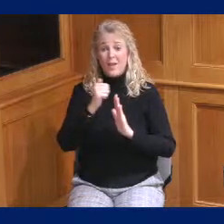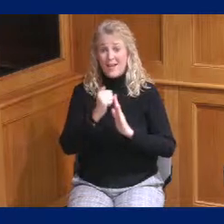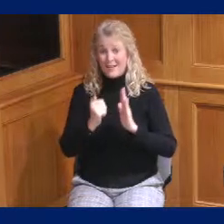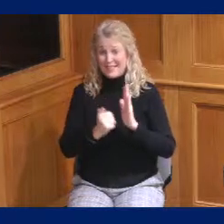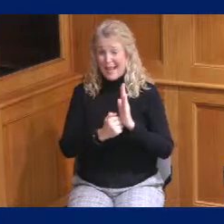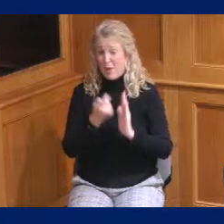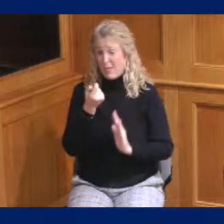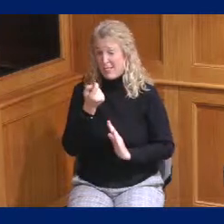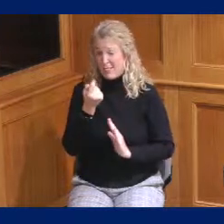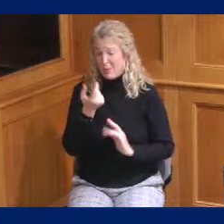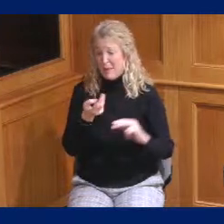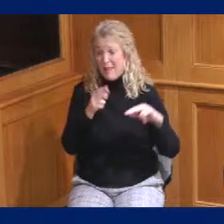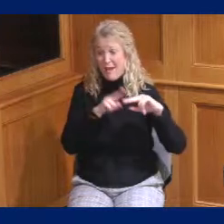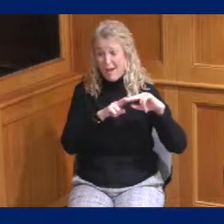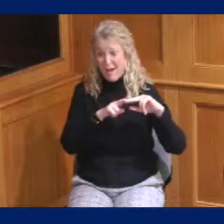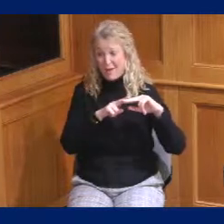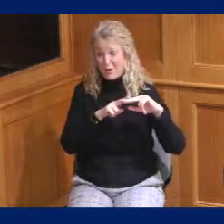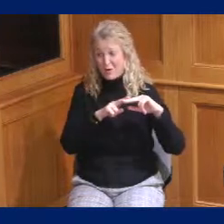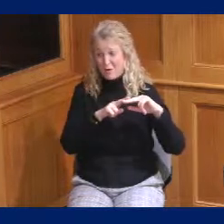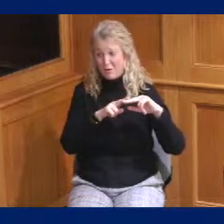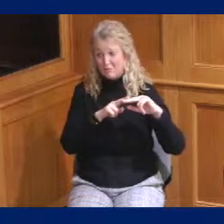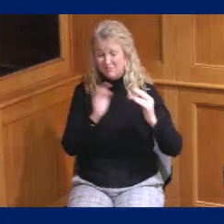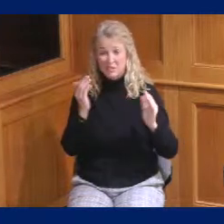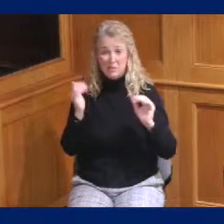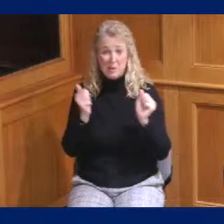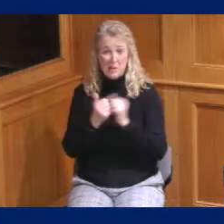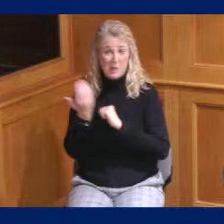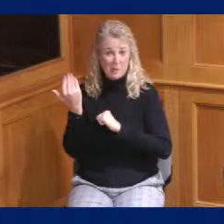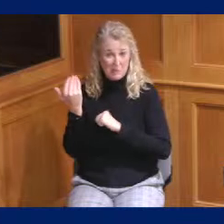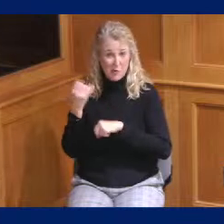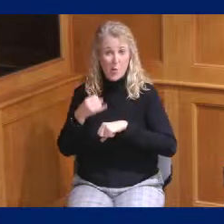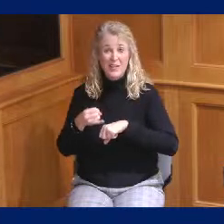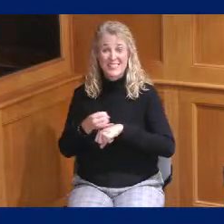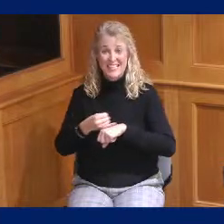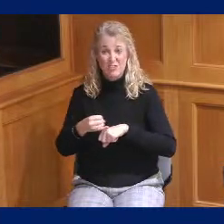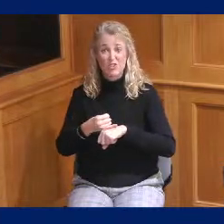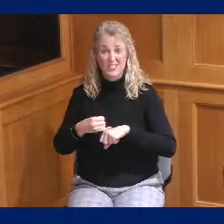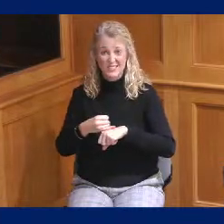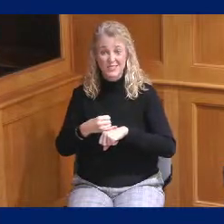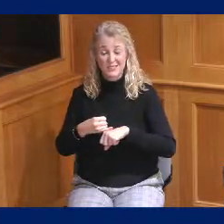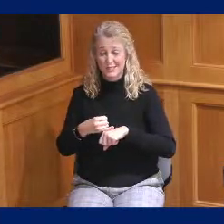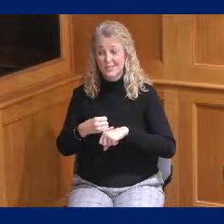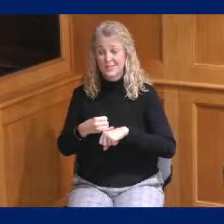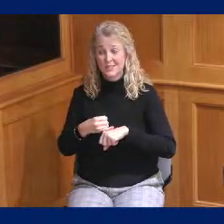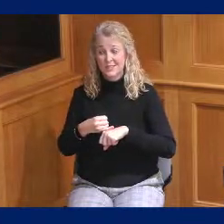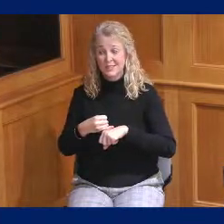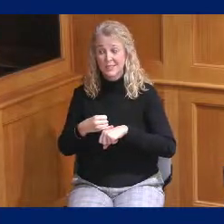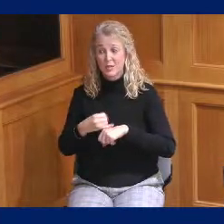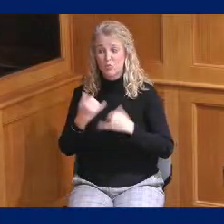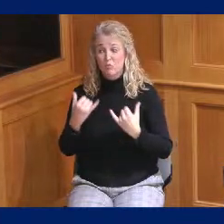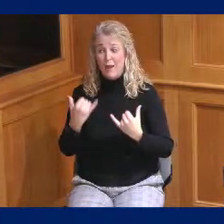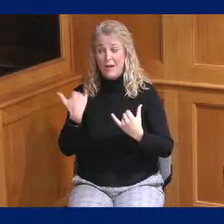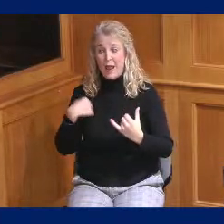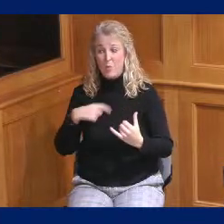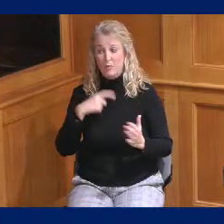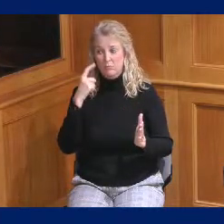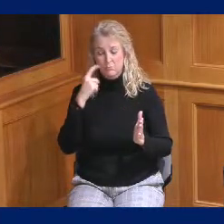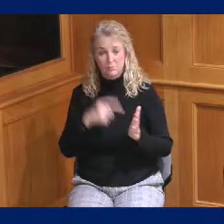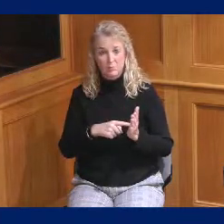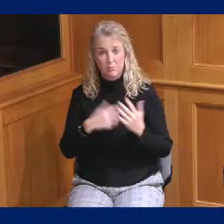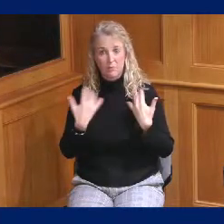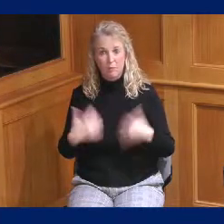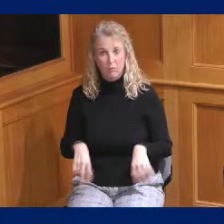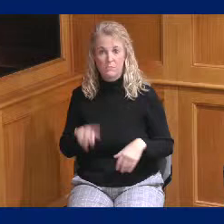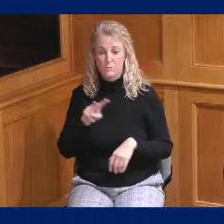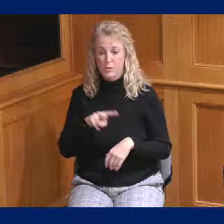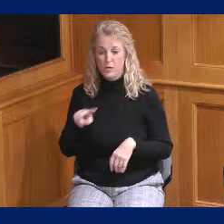higher than we typically see is in the area of interest earnings. We are recognizing